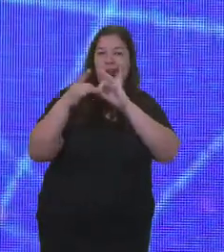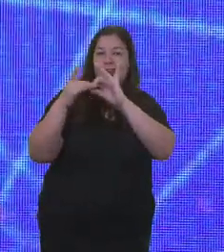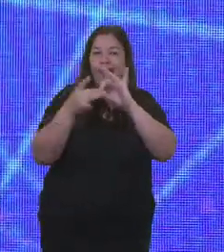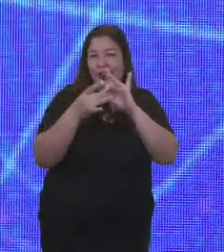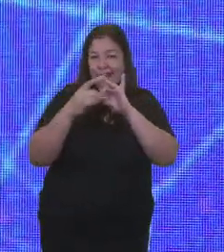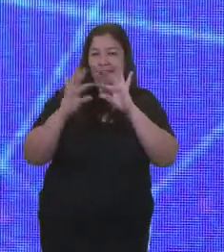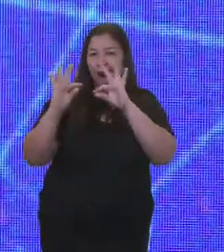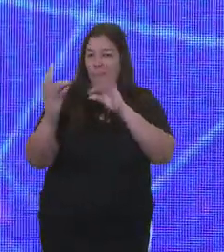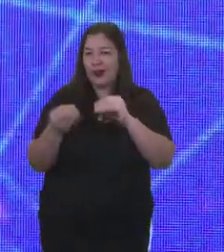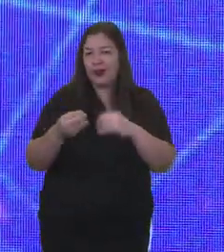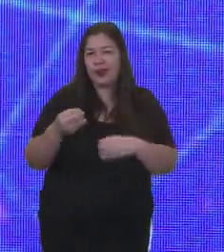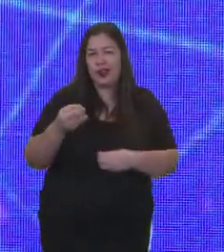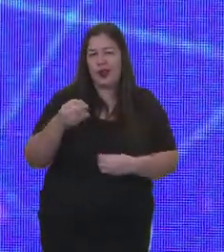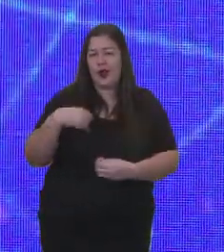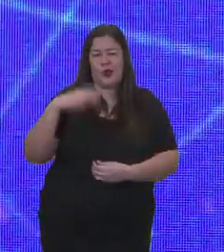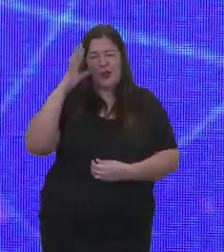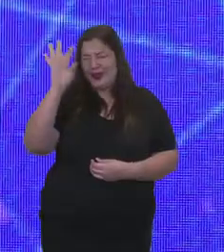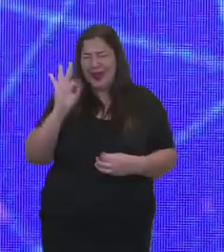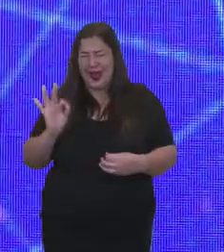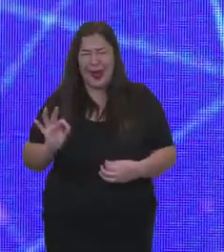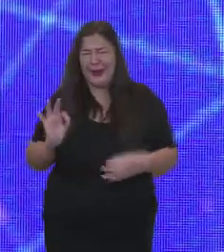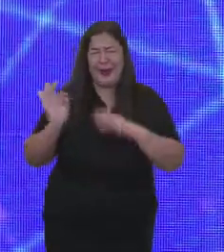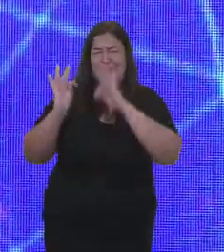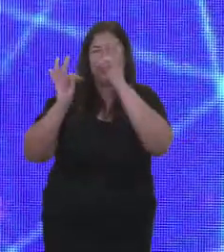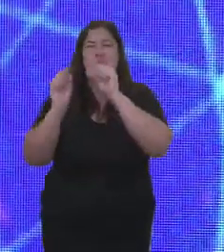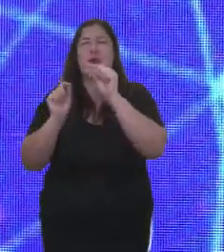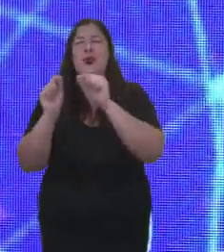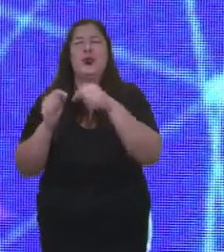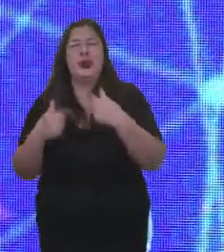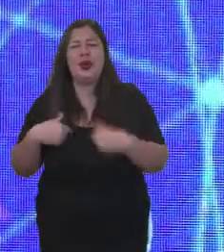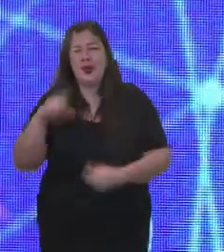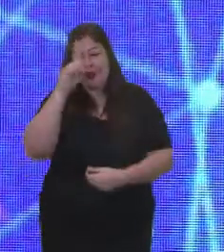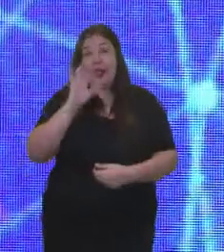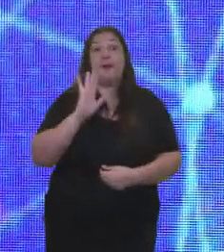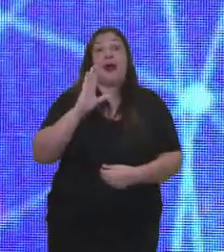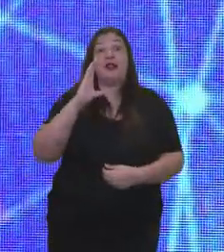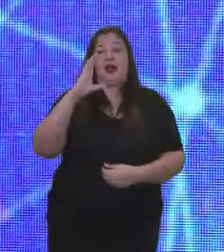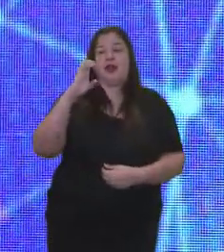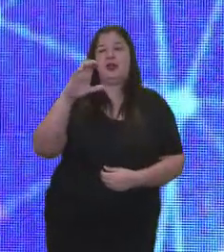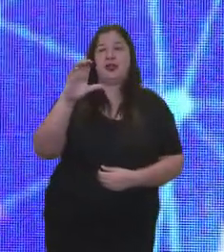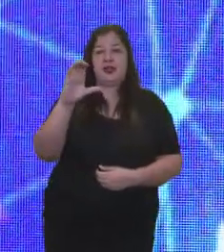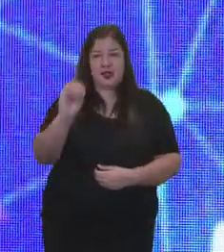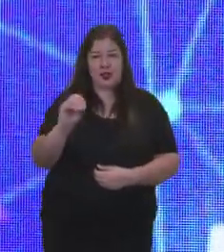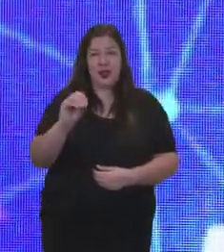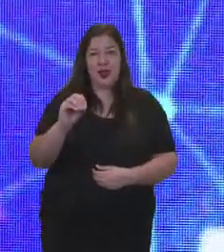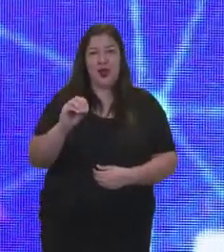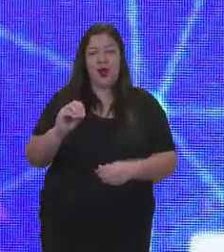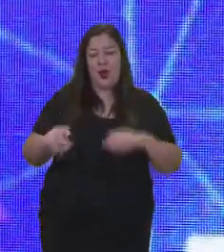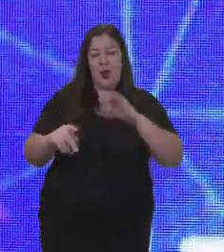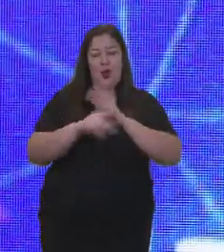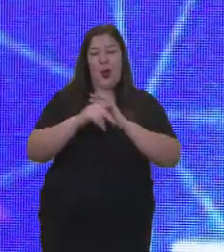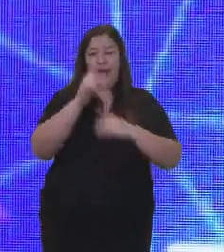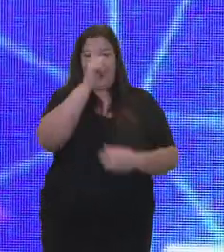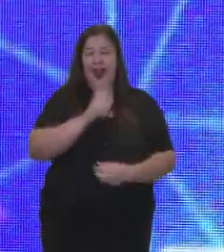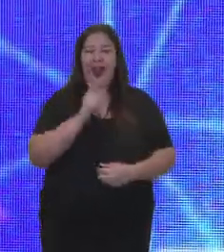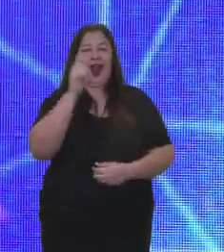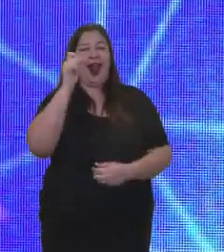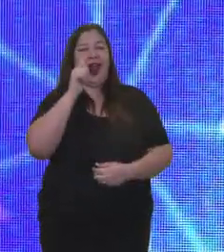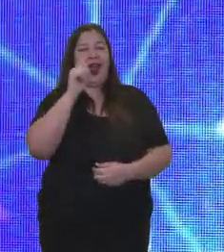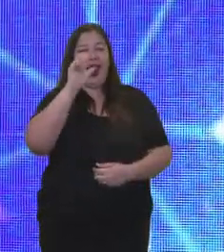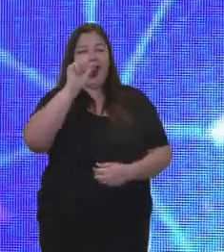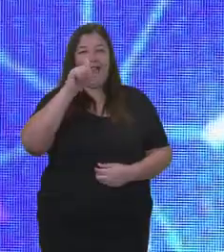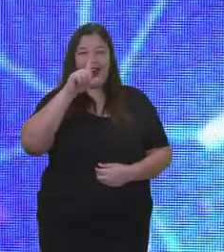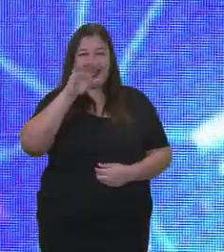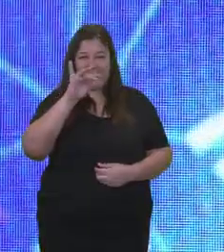right? So I say, I understand nothing about it, but I want that, because my CEO,